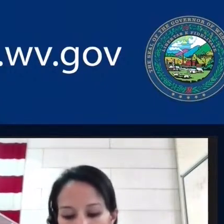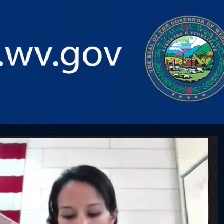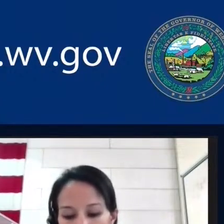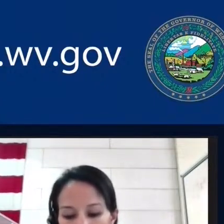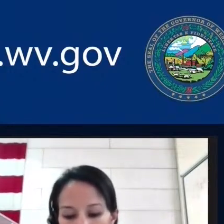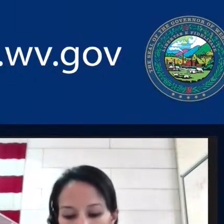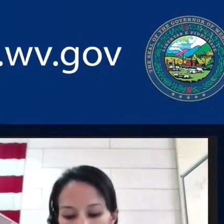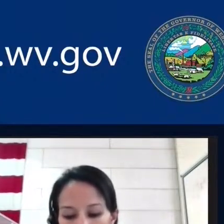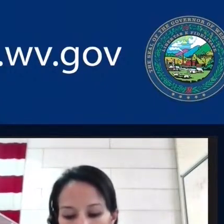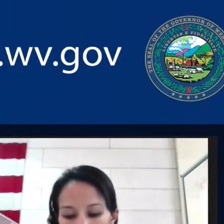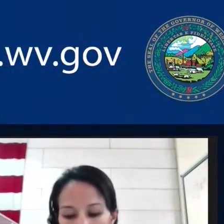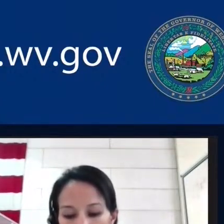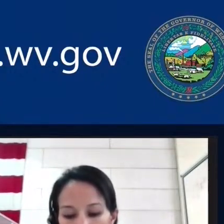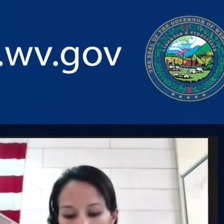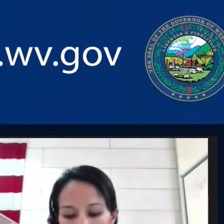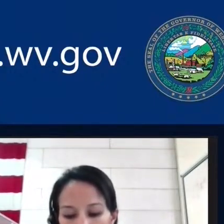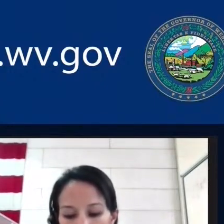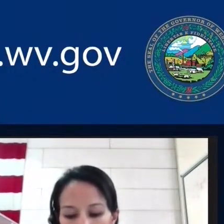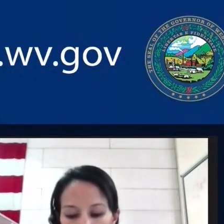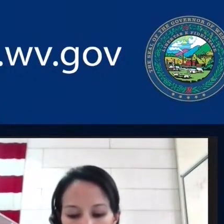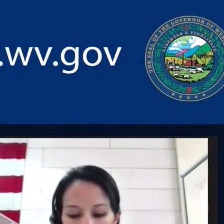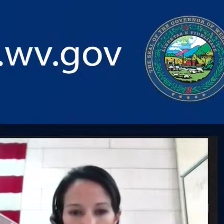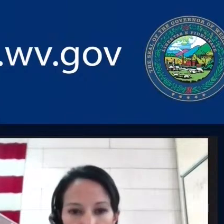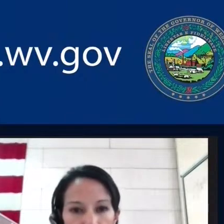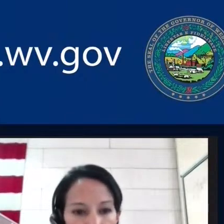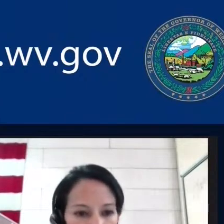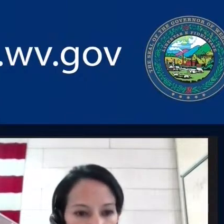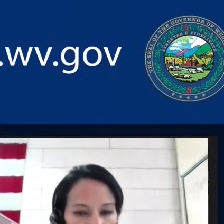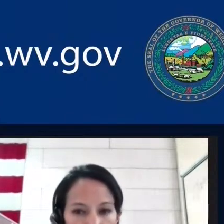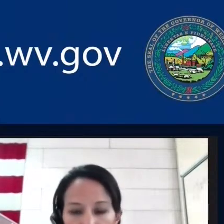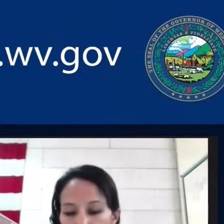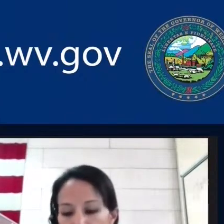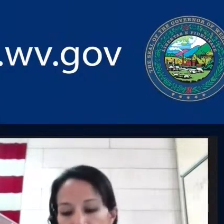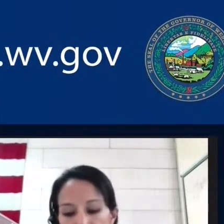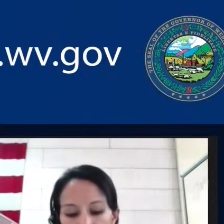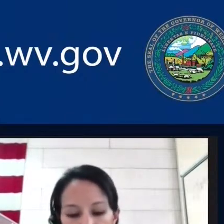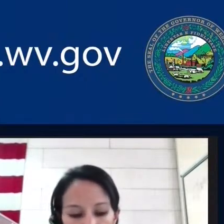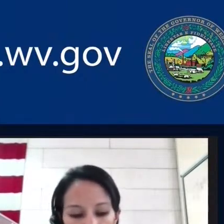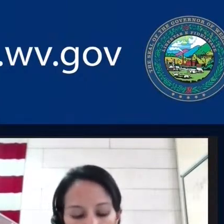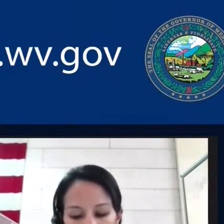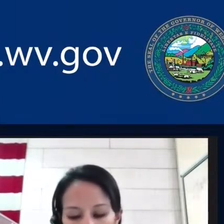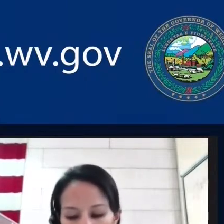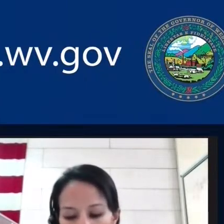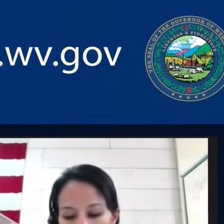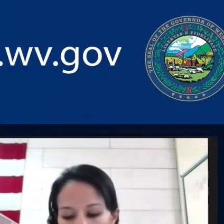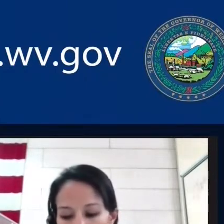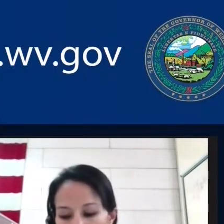We'll now go to questions from members of the media. The first today from Kenny Bass with WCHS and Fox 11.